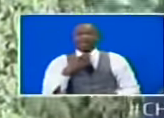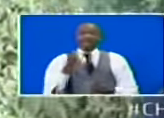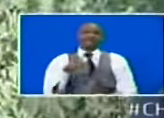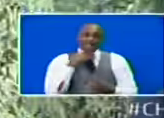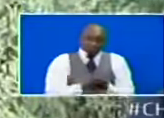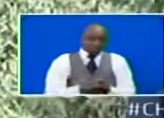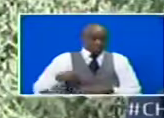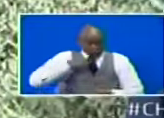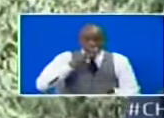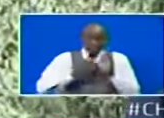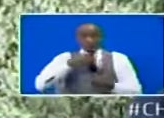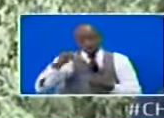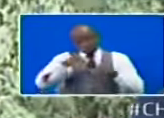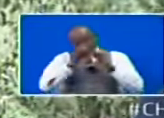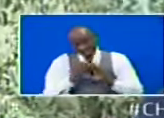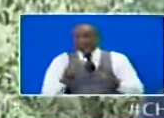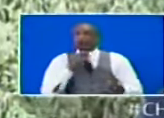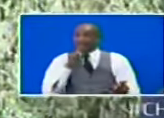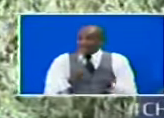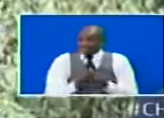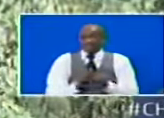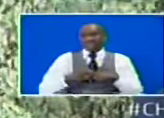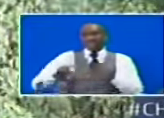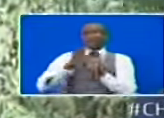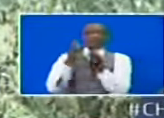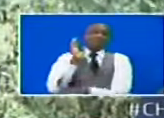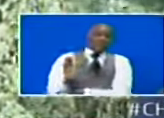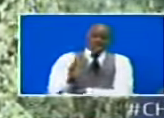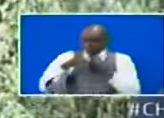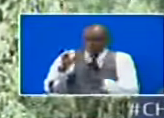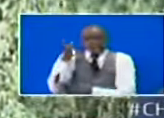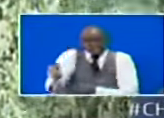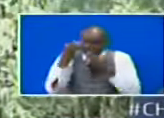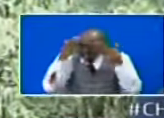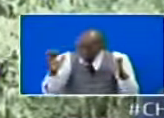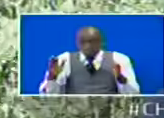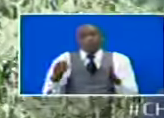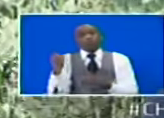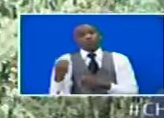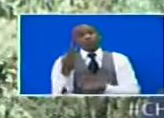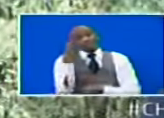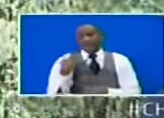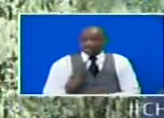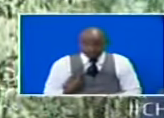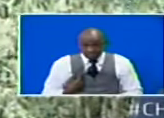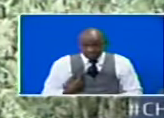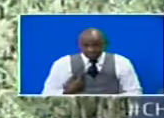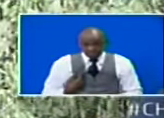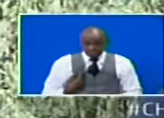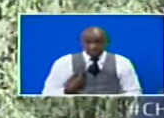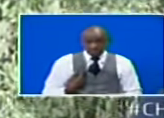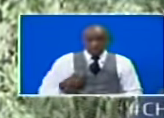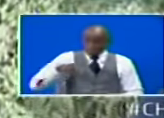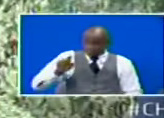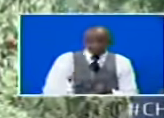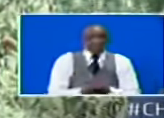baba na ndugu yangu tena amewacha familia. Sasa hii familia nashindwa jua kuna watoto watatu wenye imebidi jukumu